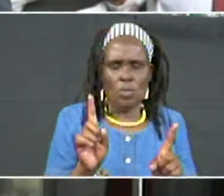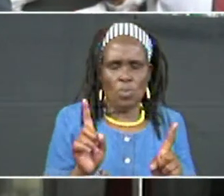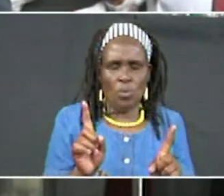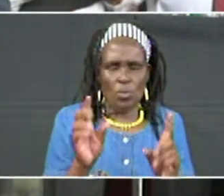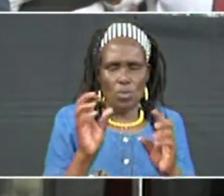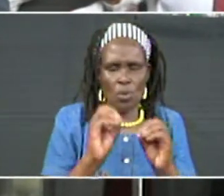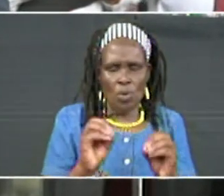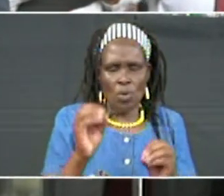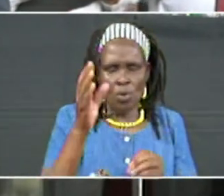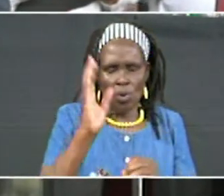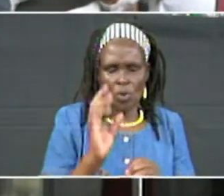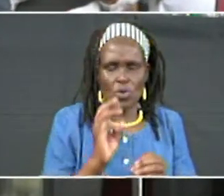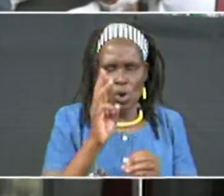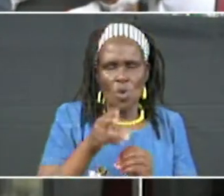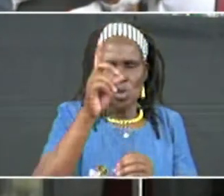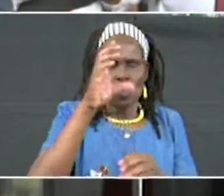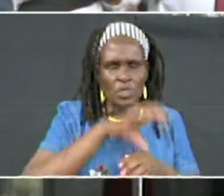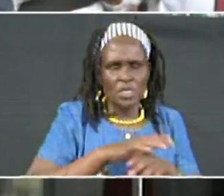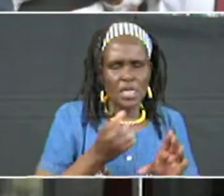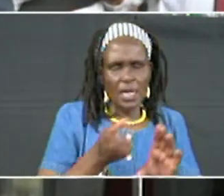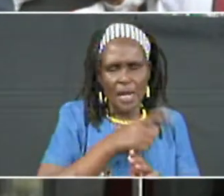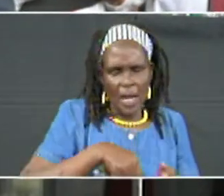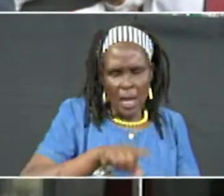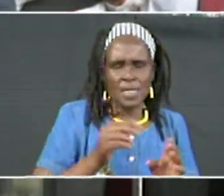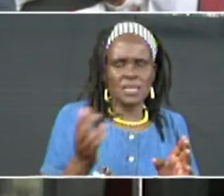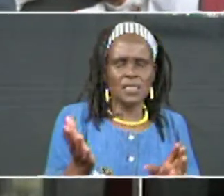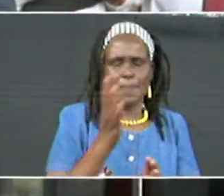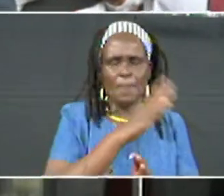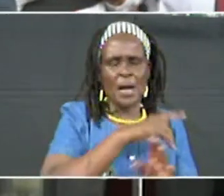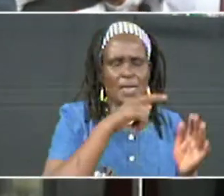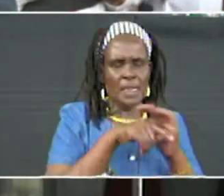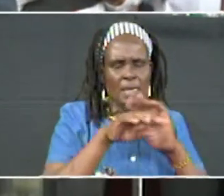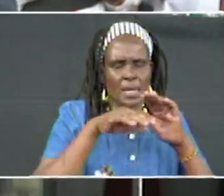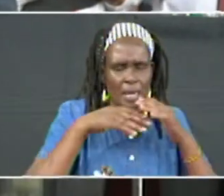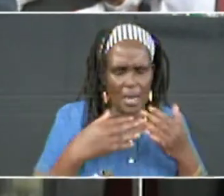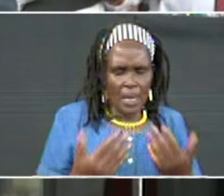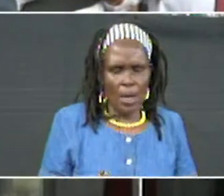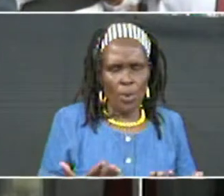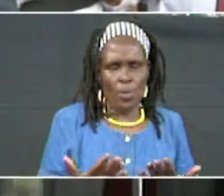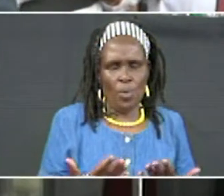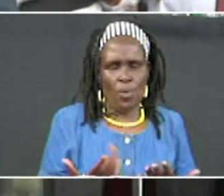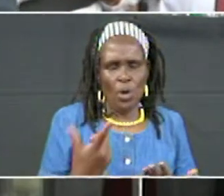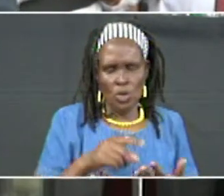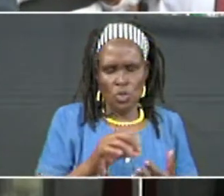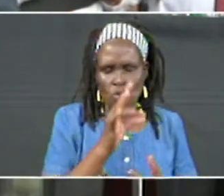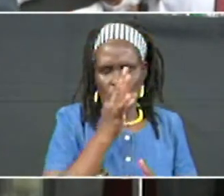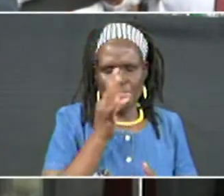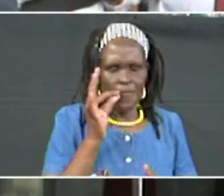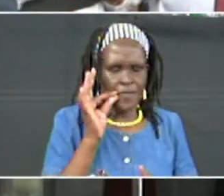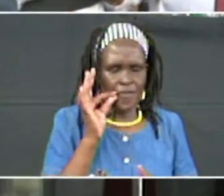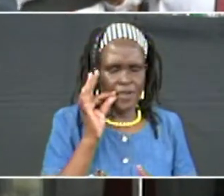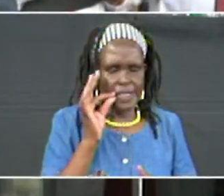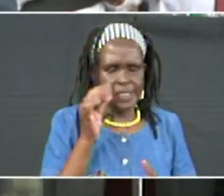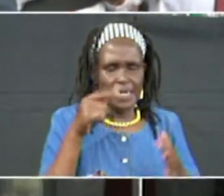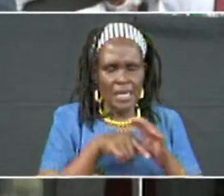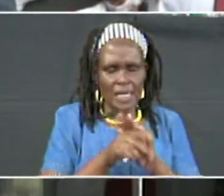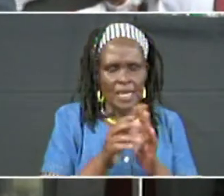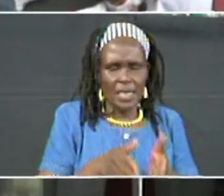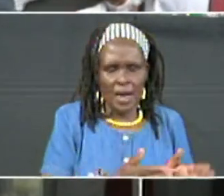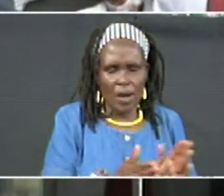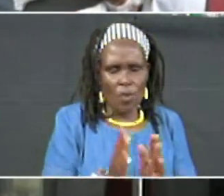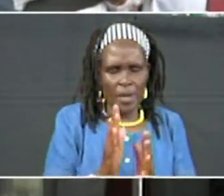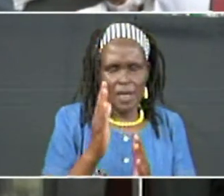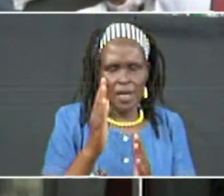Will you take us back in how to fast in a way that